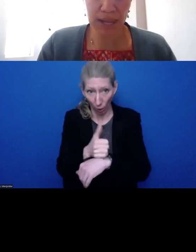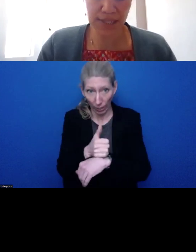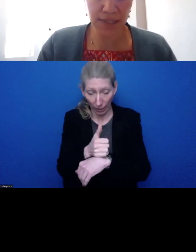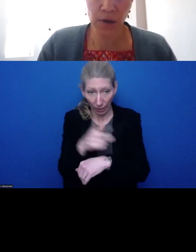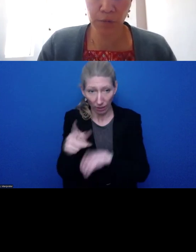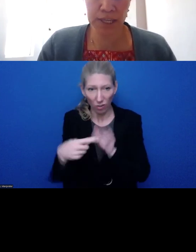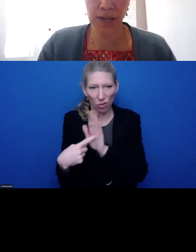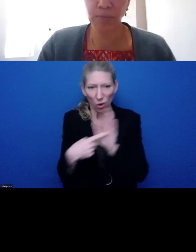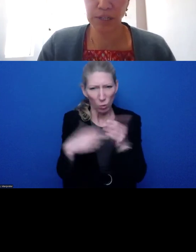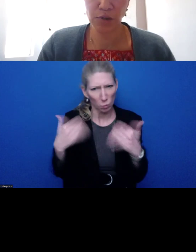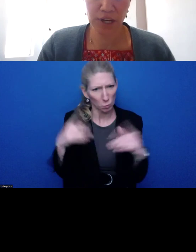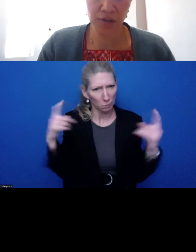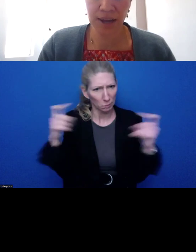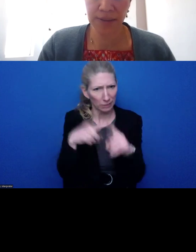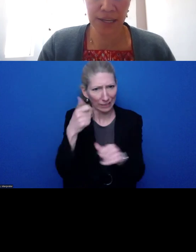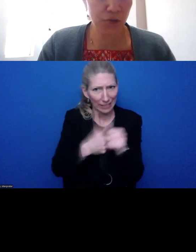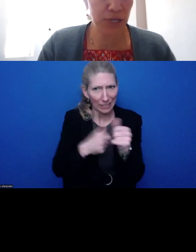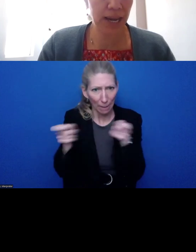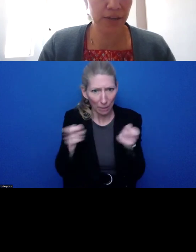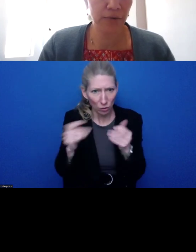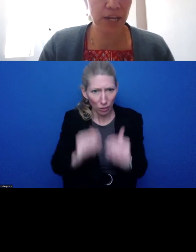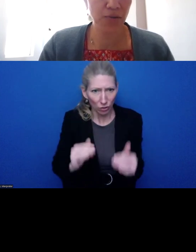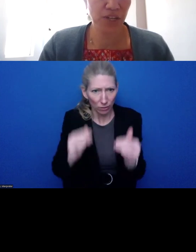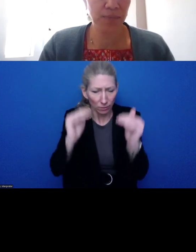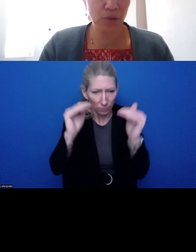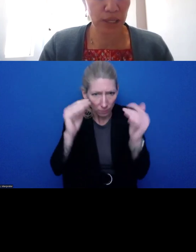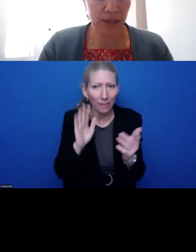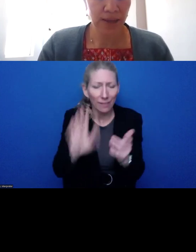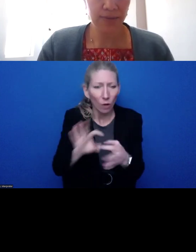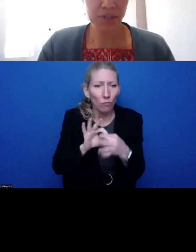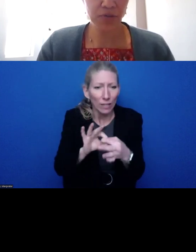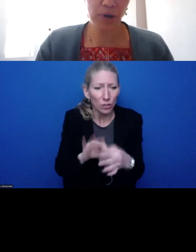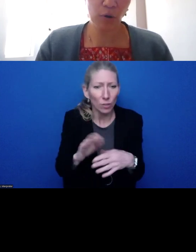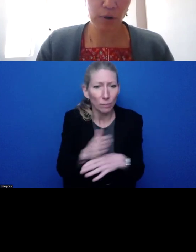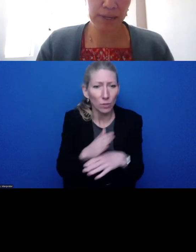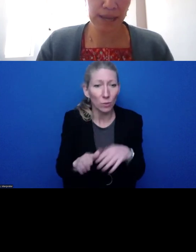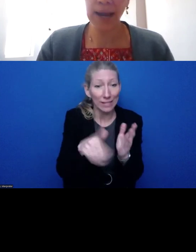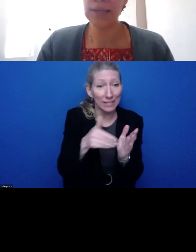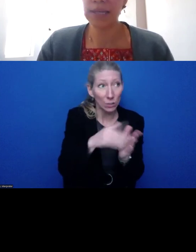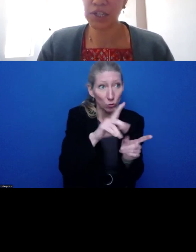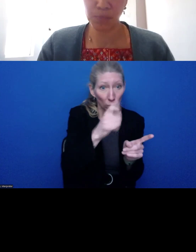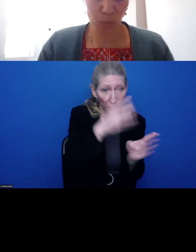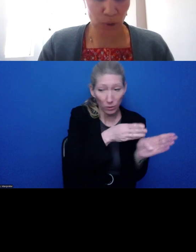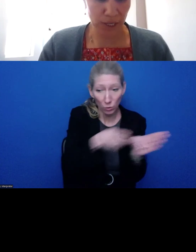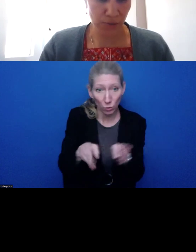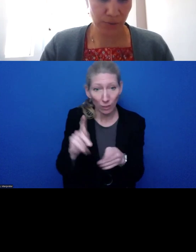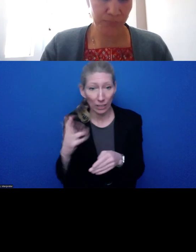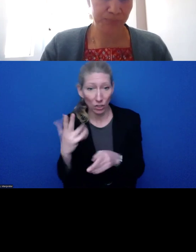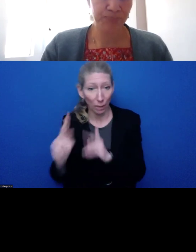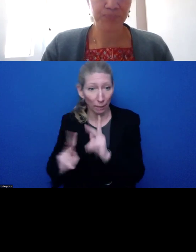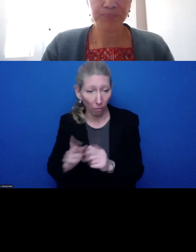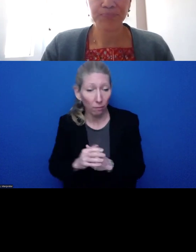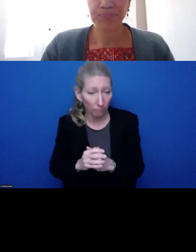the complexity of its administration and the intricate relationship between the central government and K'iche'